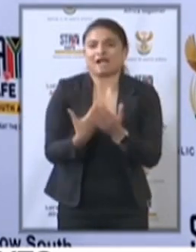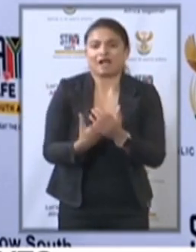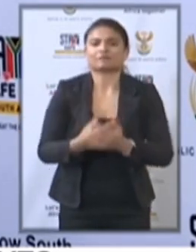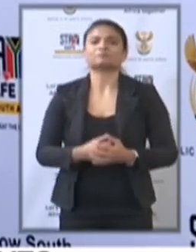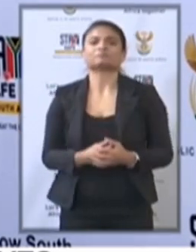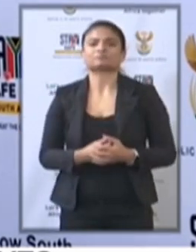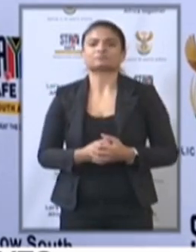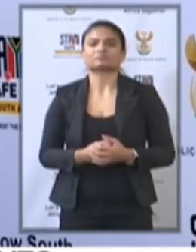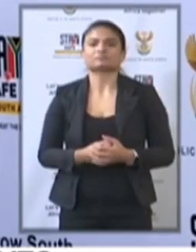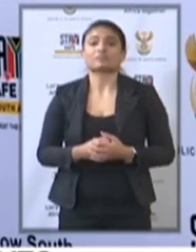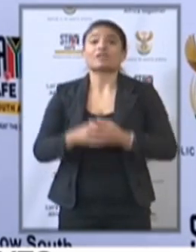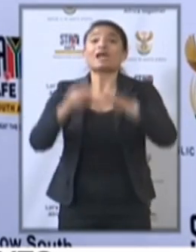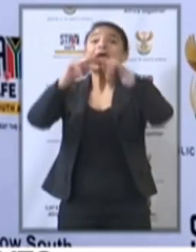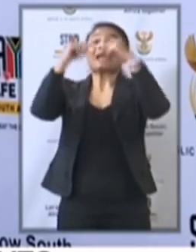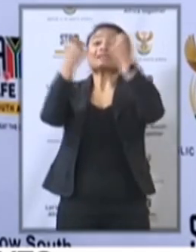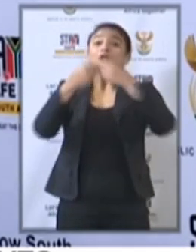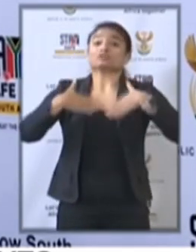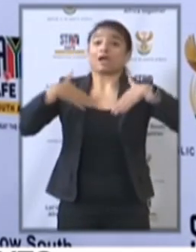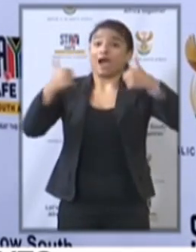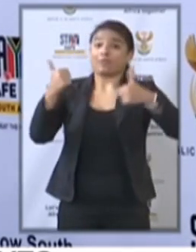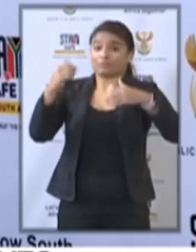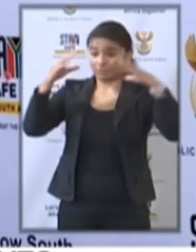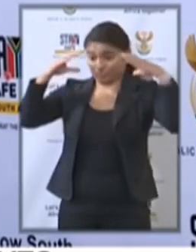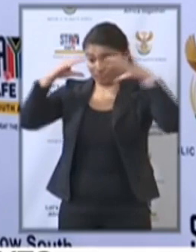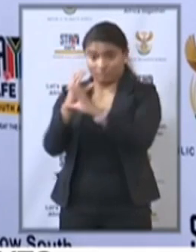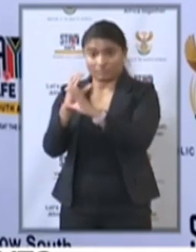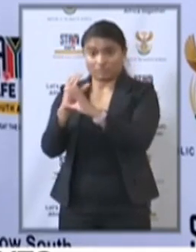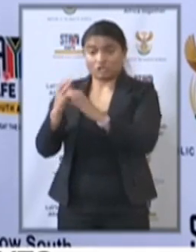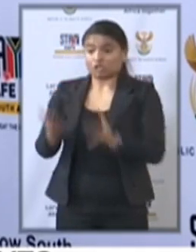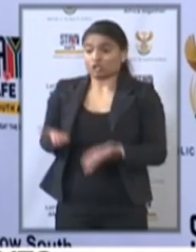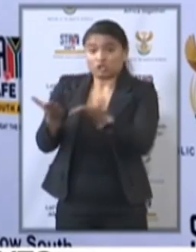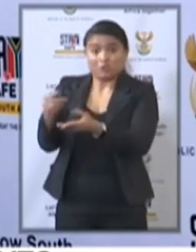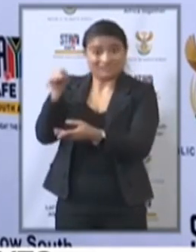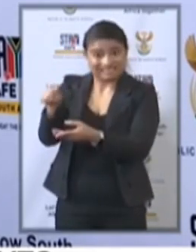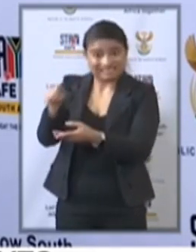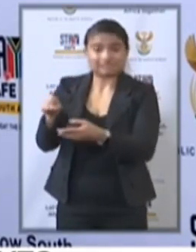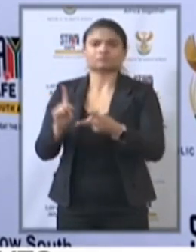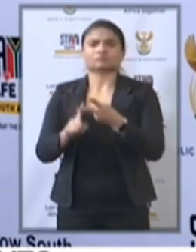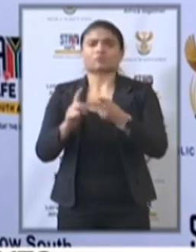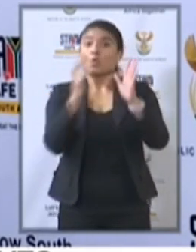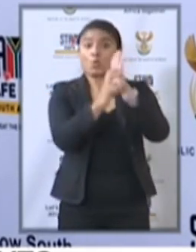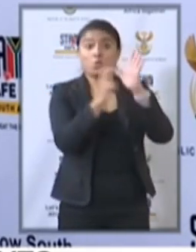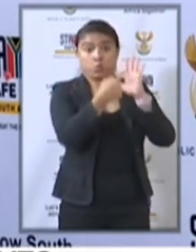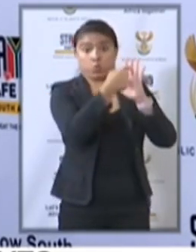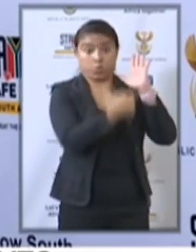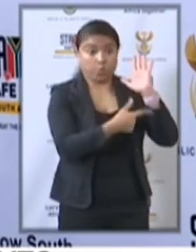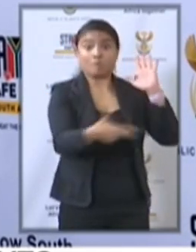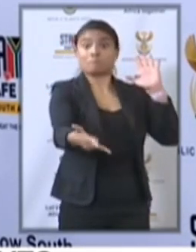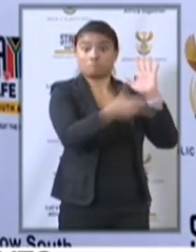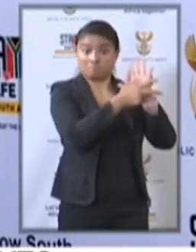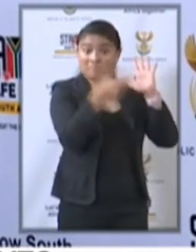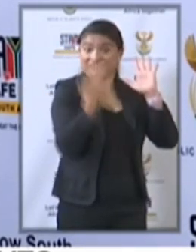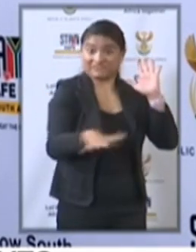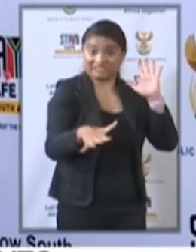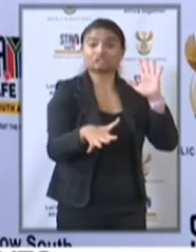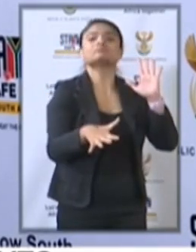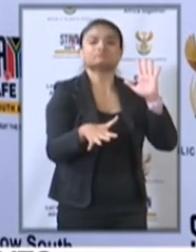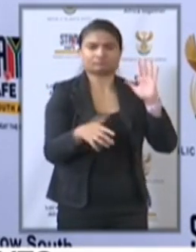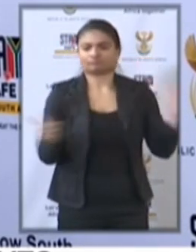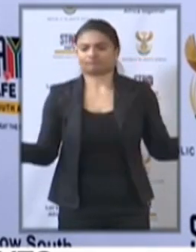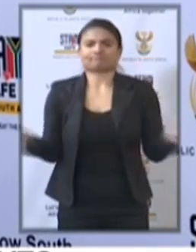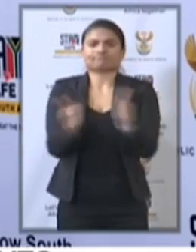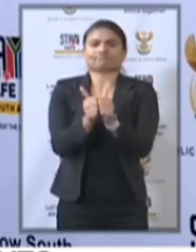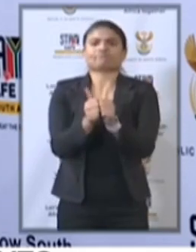Health Laboratory Services and the South African Health Product Regulatory Authority, and